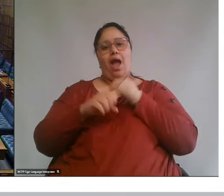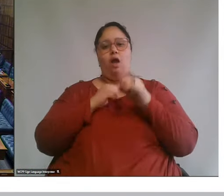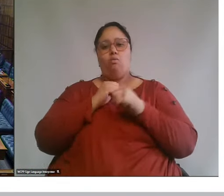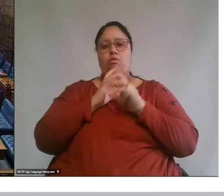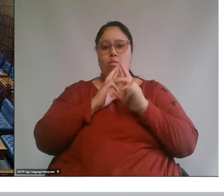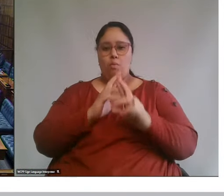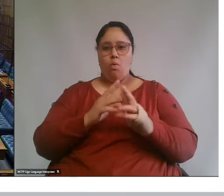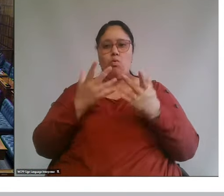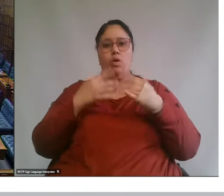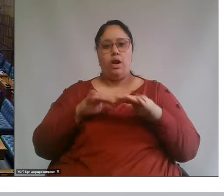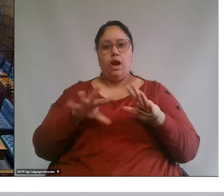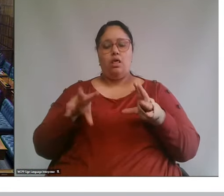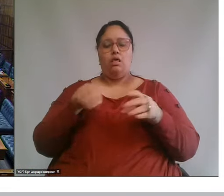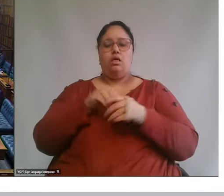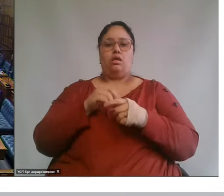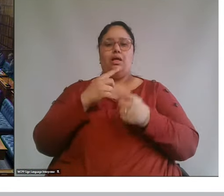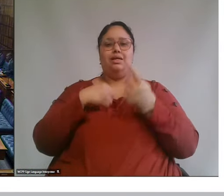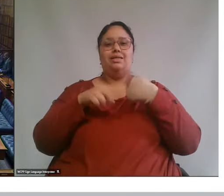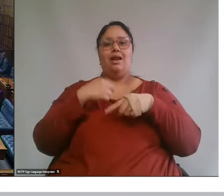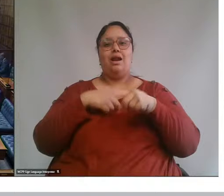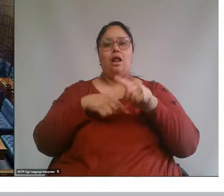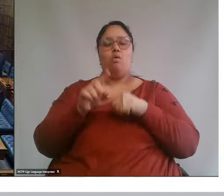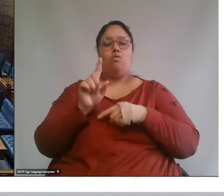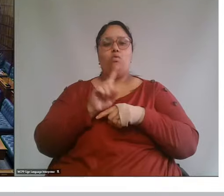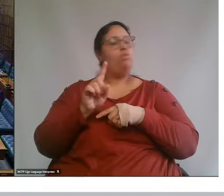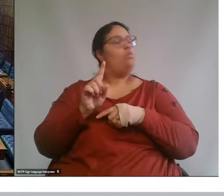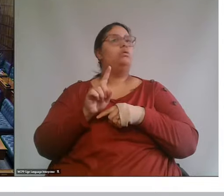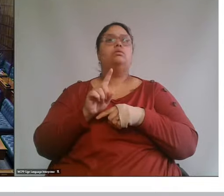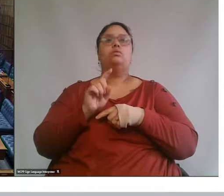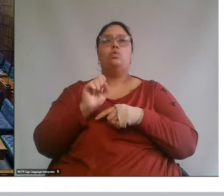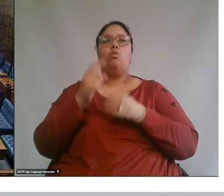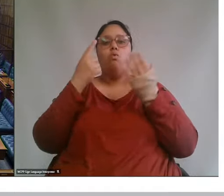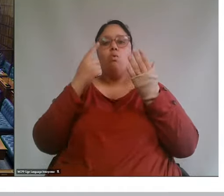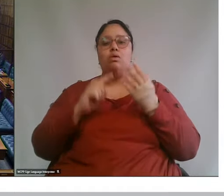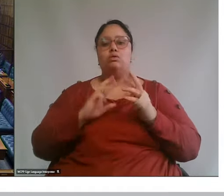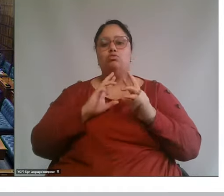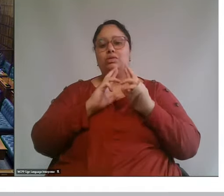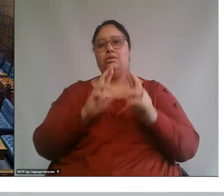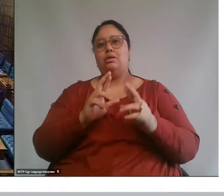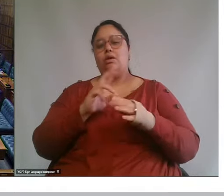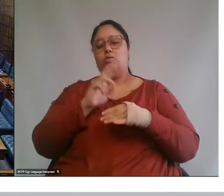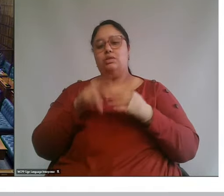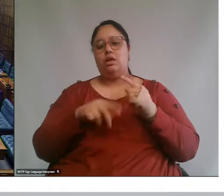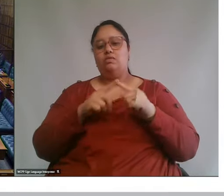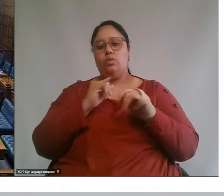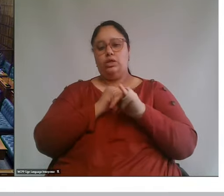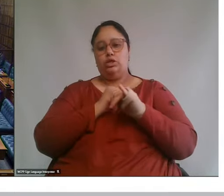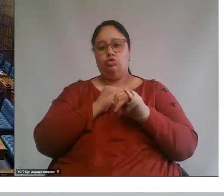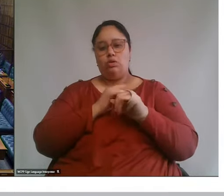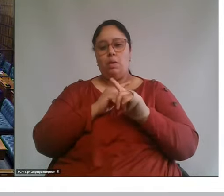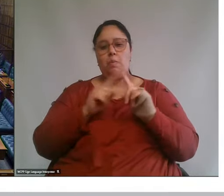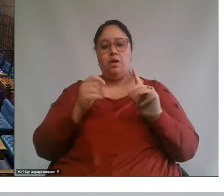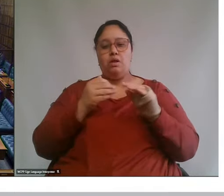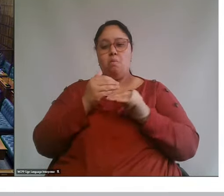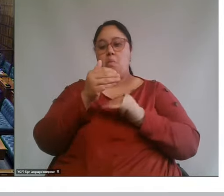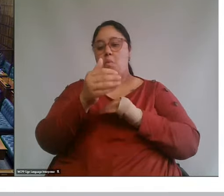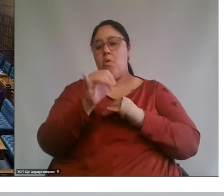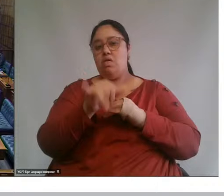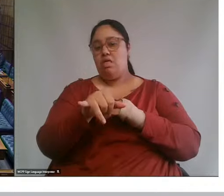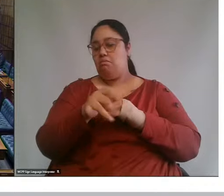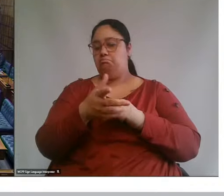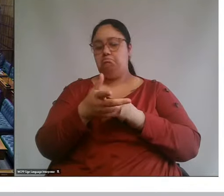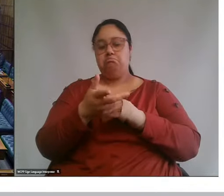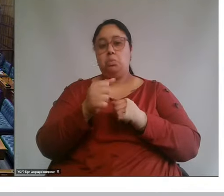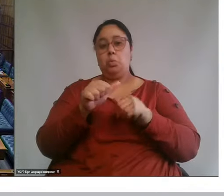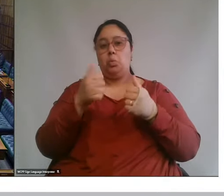glowed about the uh turnaround in the uh audit results of the entity but uh far beyond that uh some